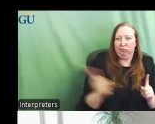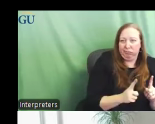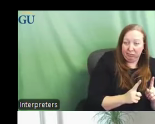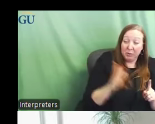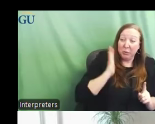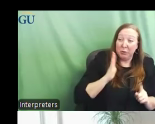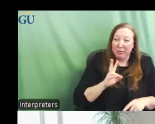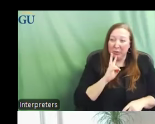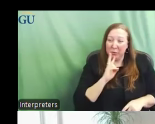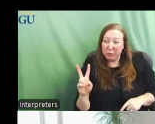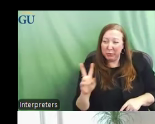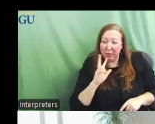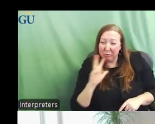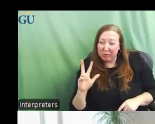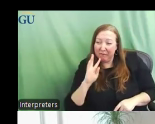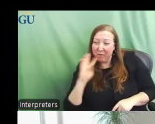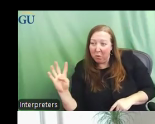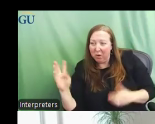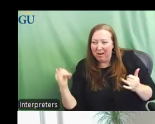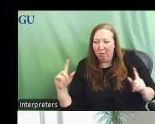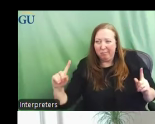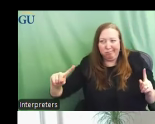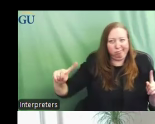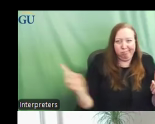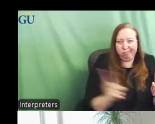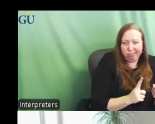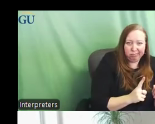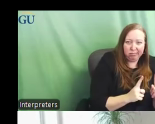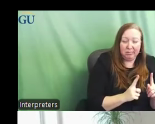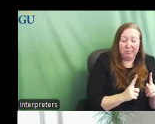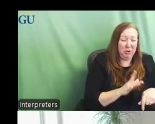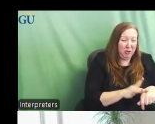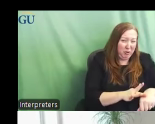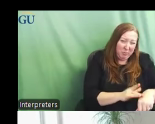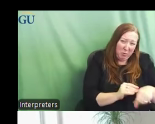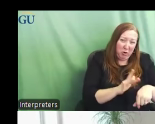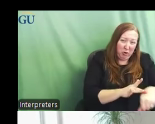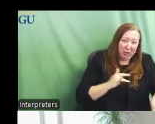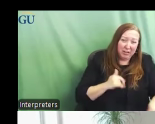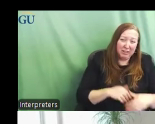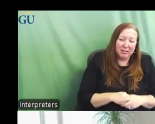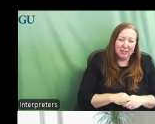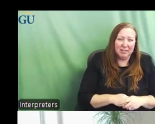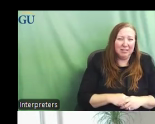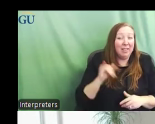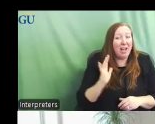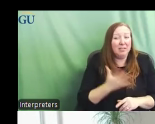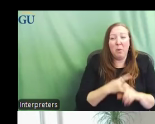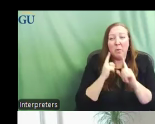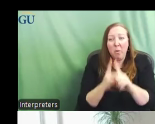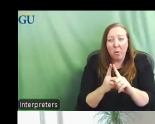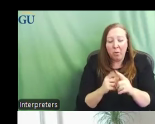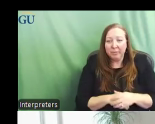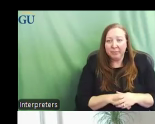to 3, sometimes 4, to much earlier, which is the goal. And what we see, even